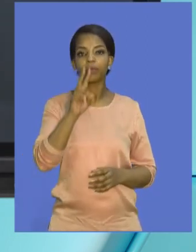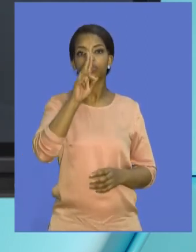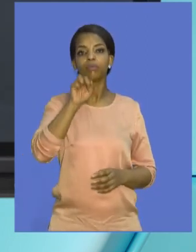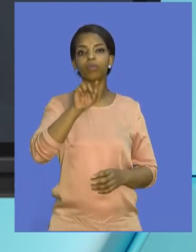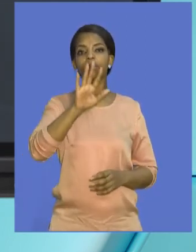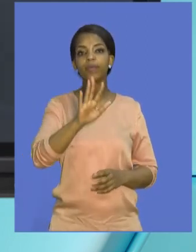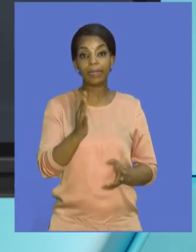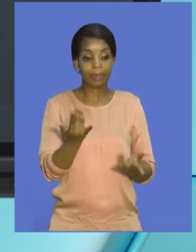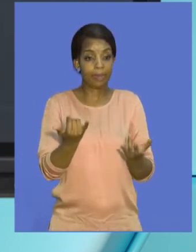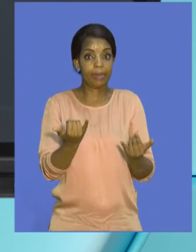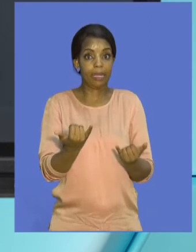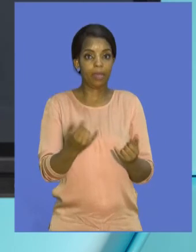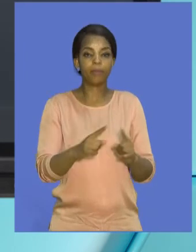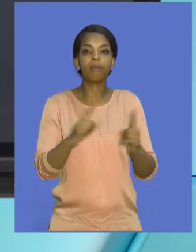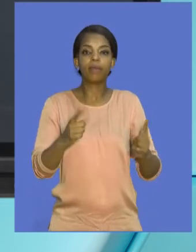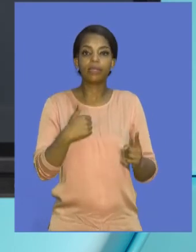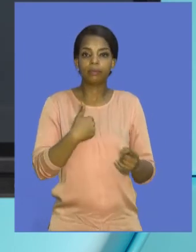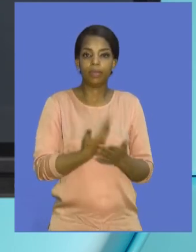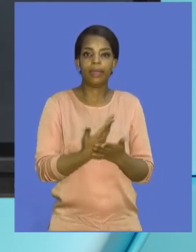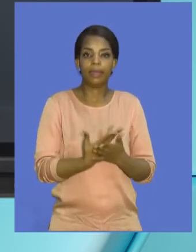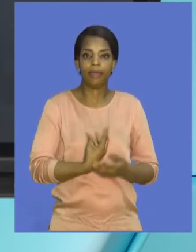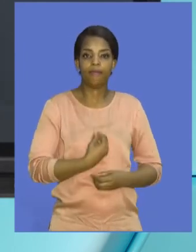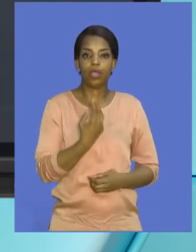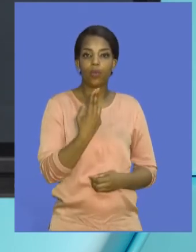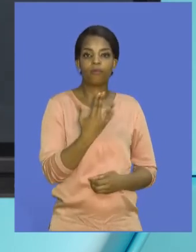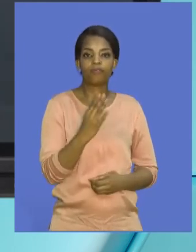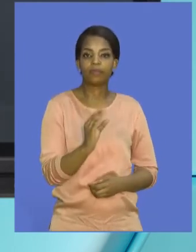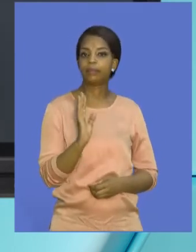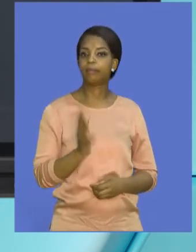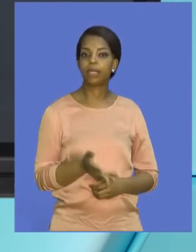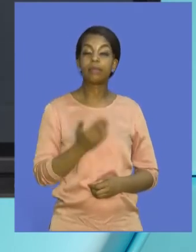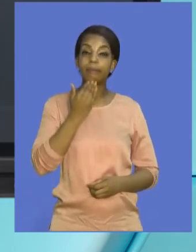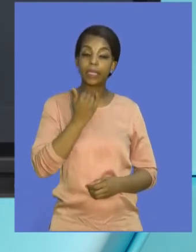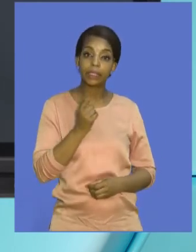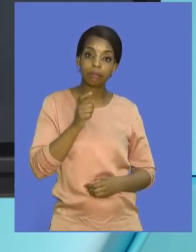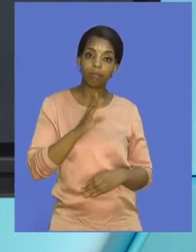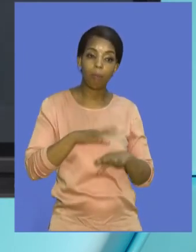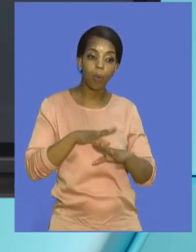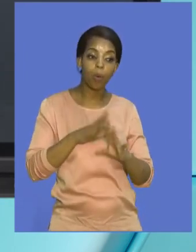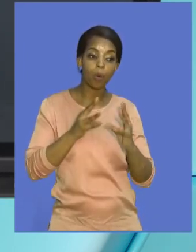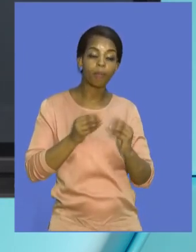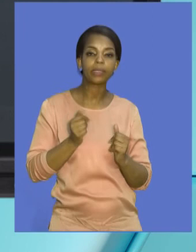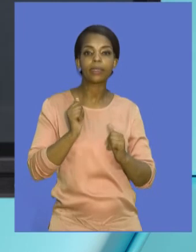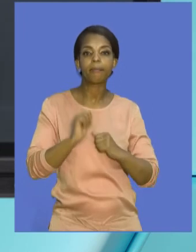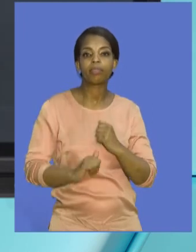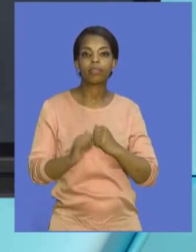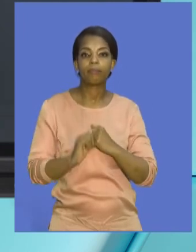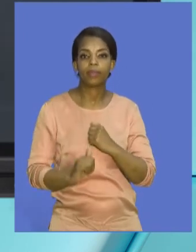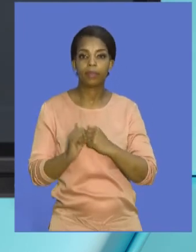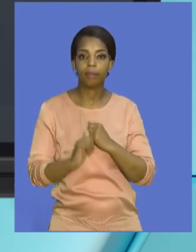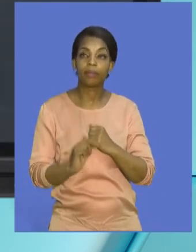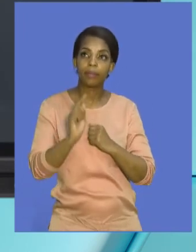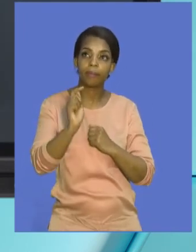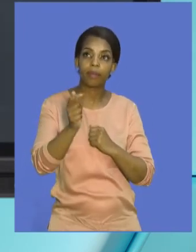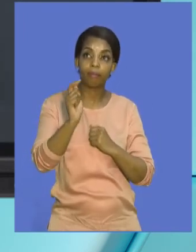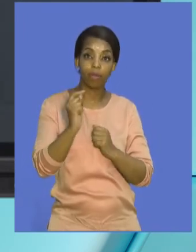pay 250. Can I please pay the remainder on a monthly basis? That's what this talks about. There is a